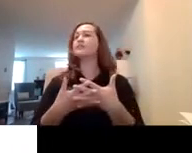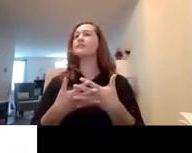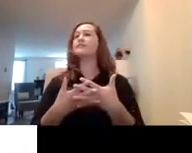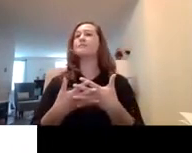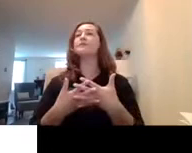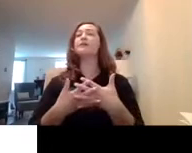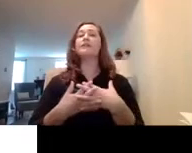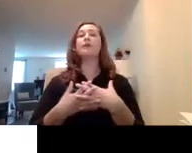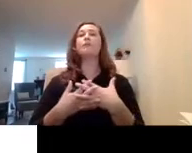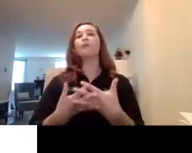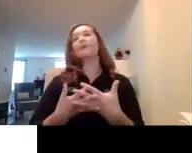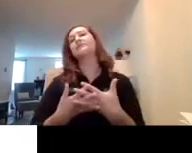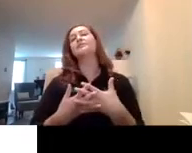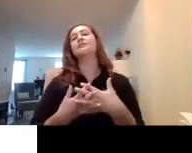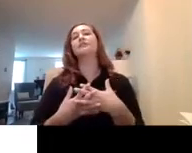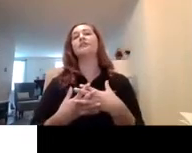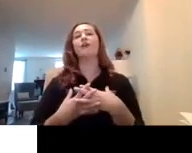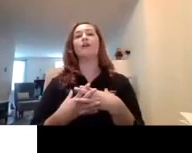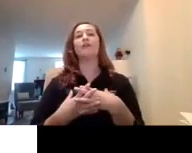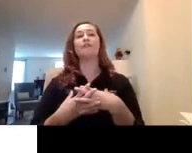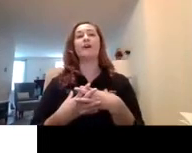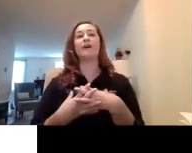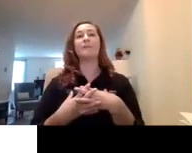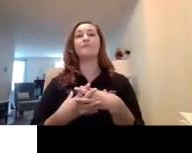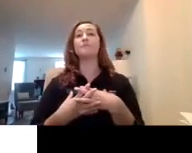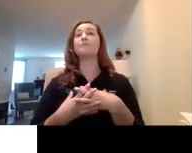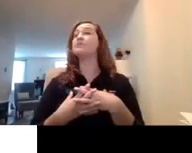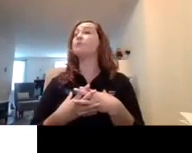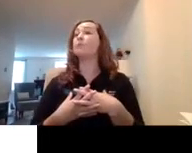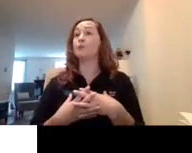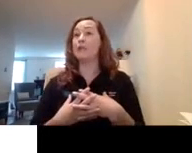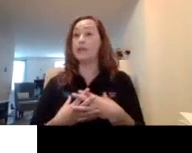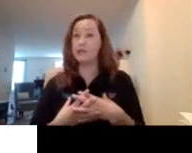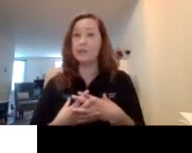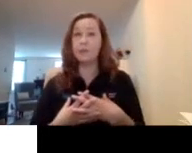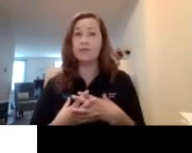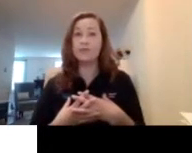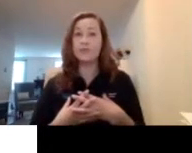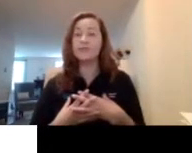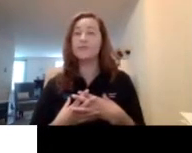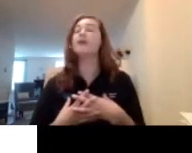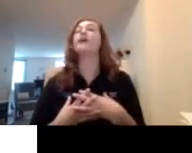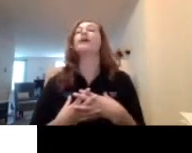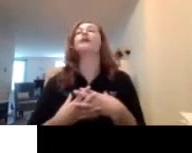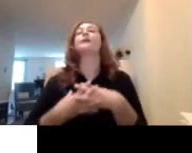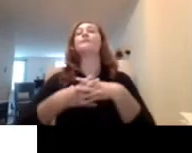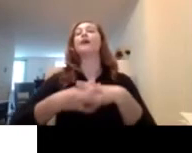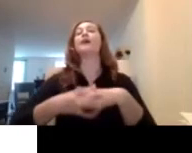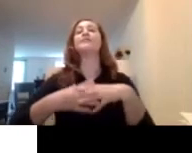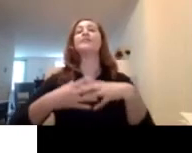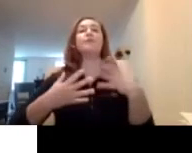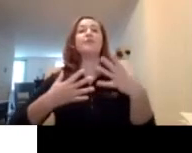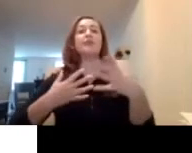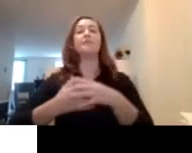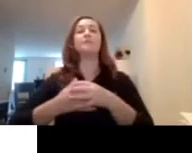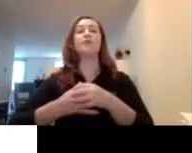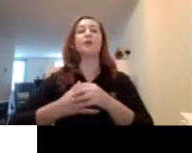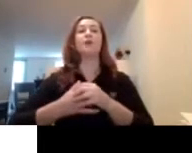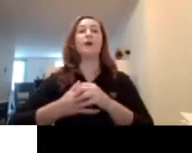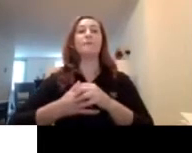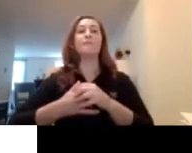health system, the complexity of the patient population that we serve, and some of